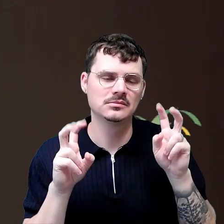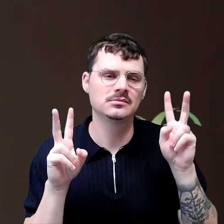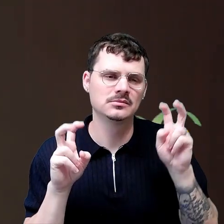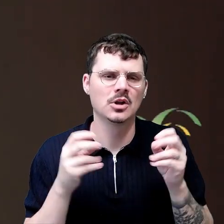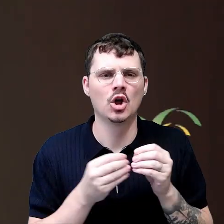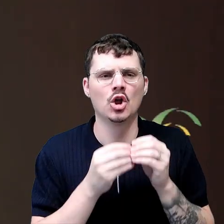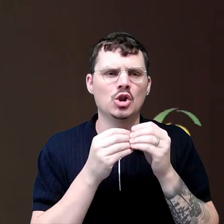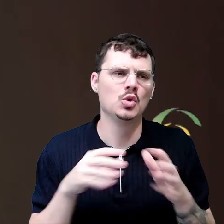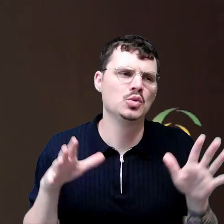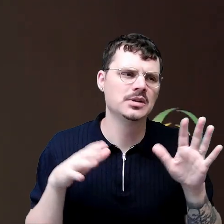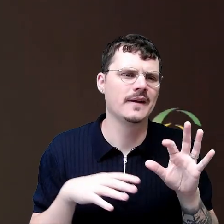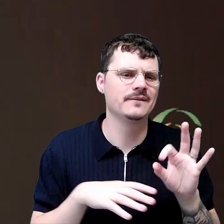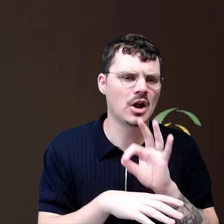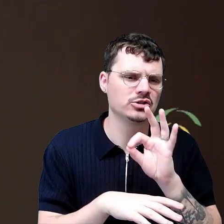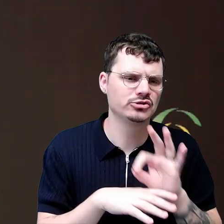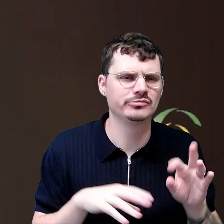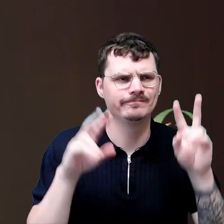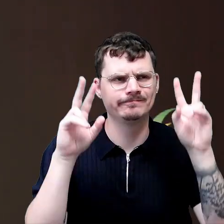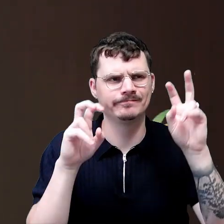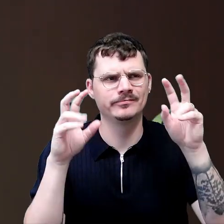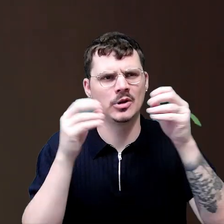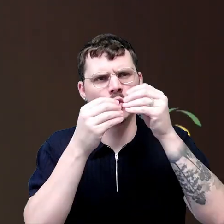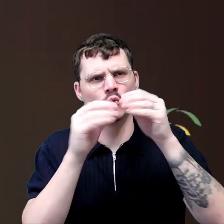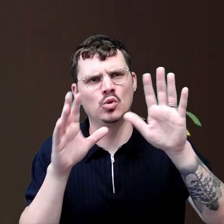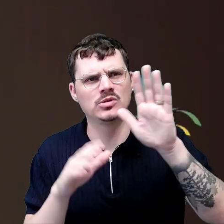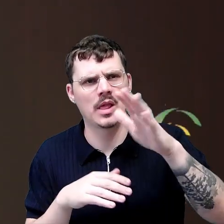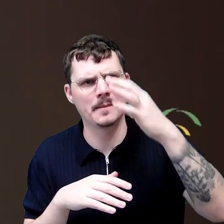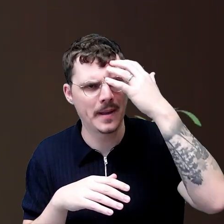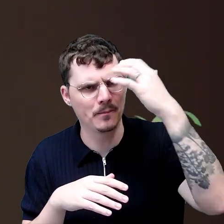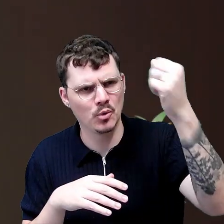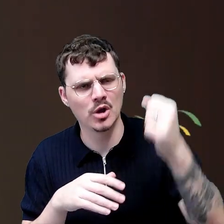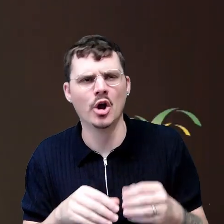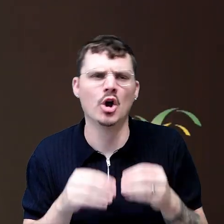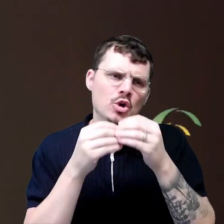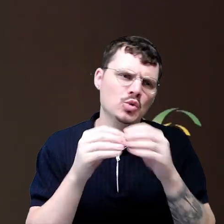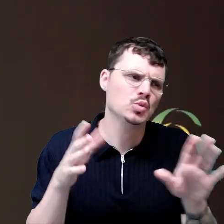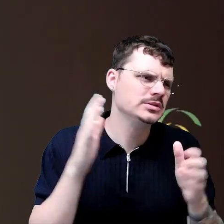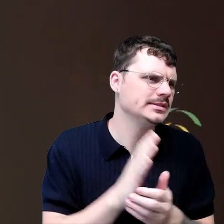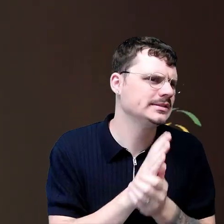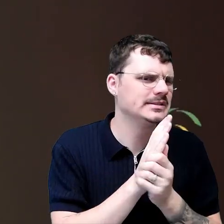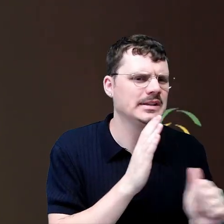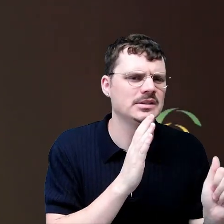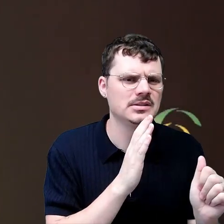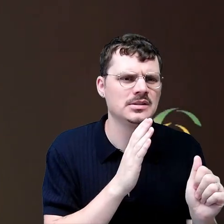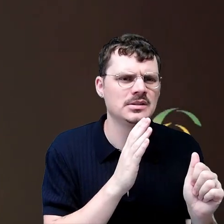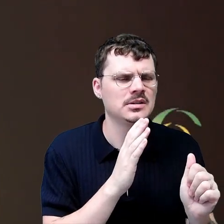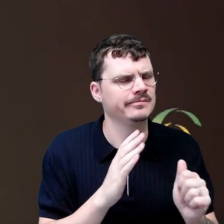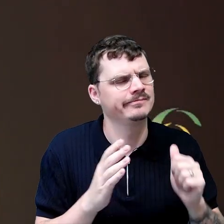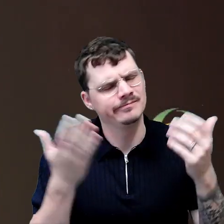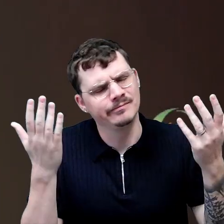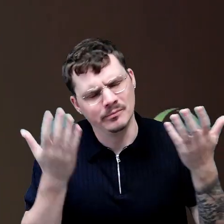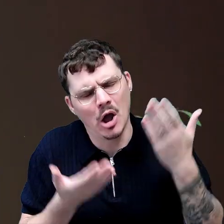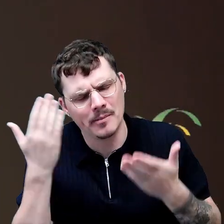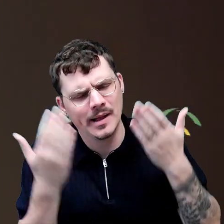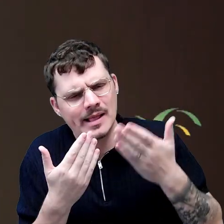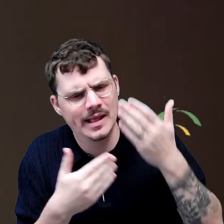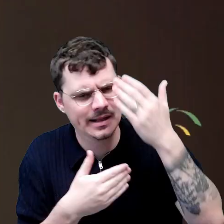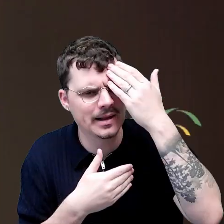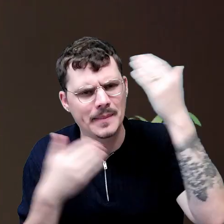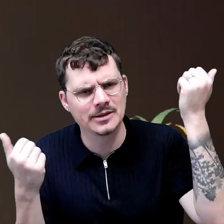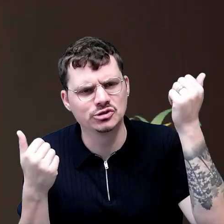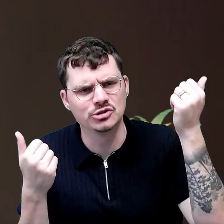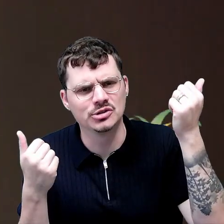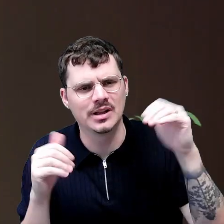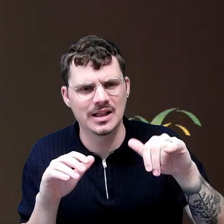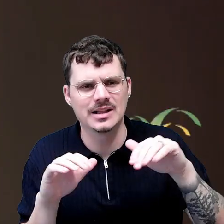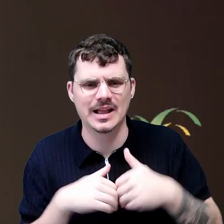losing function, losing their memory, losing skills, probably dementia. Those are the